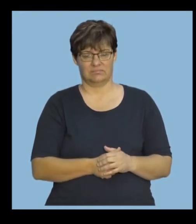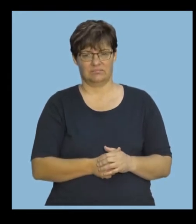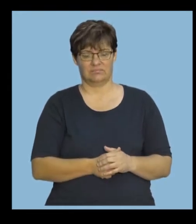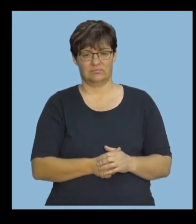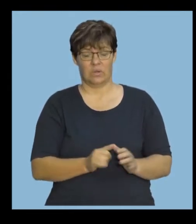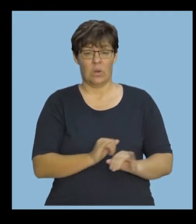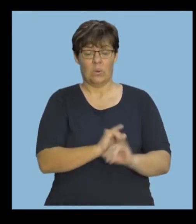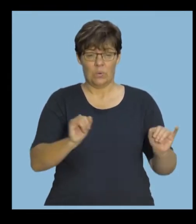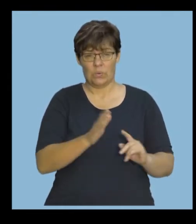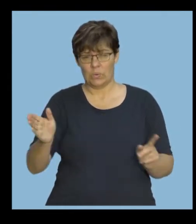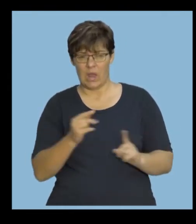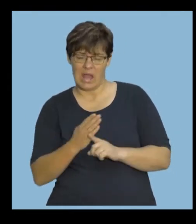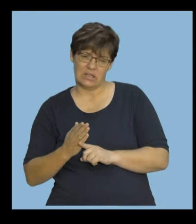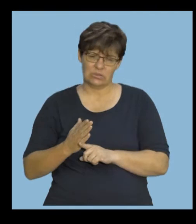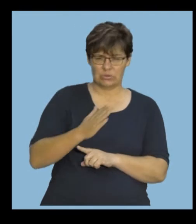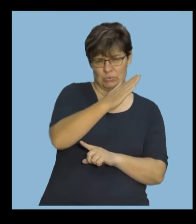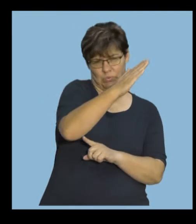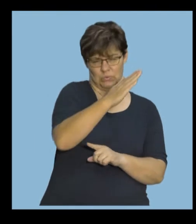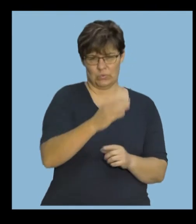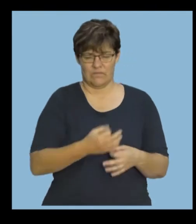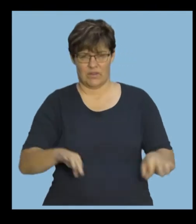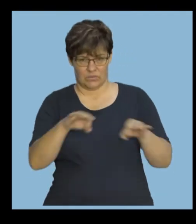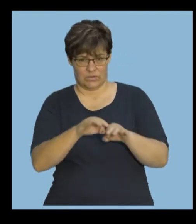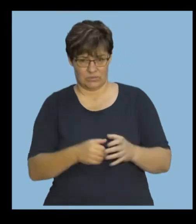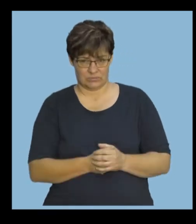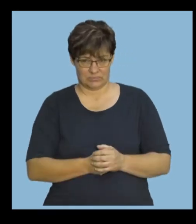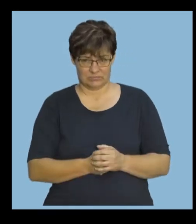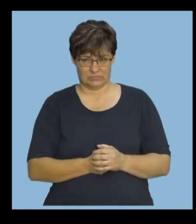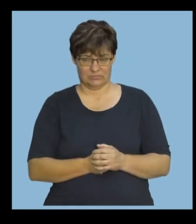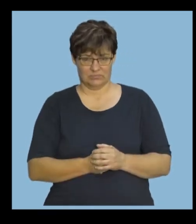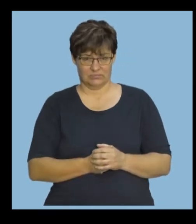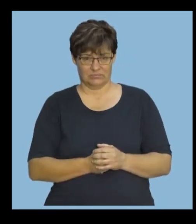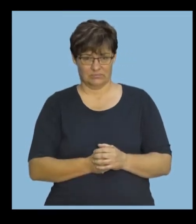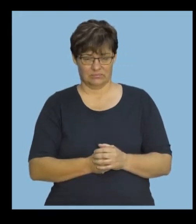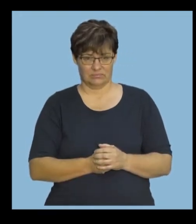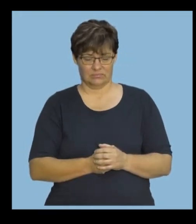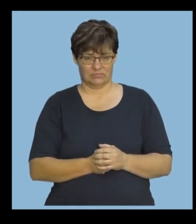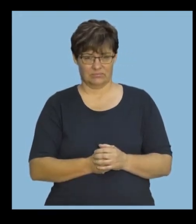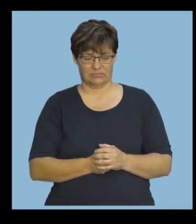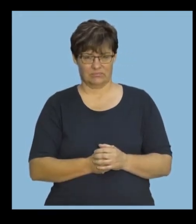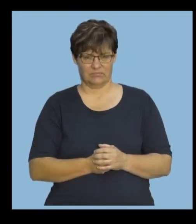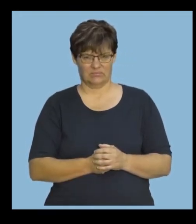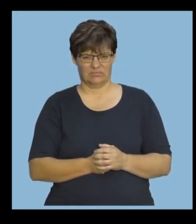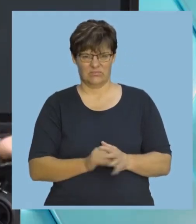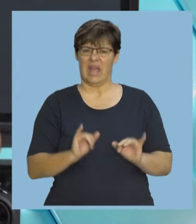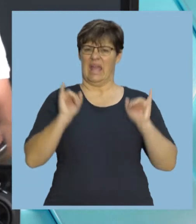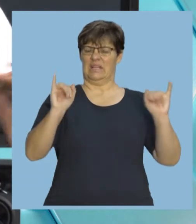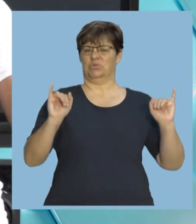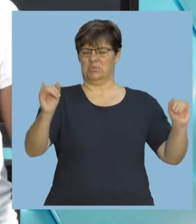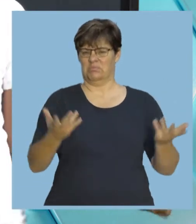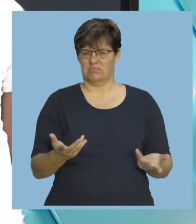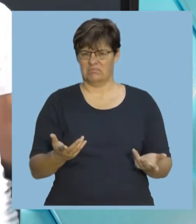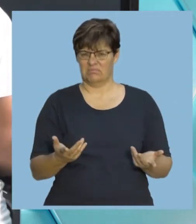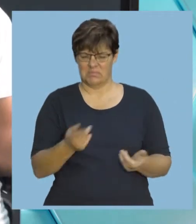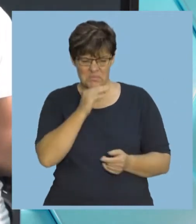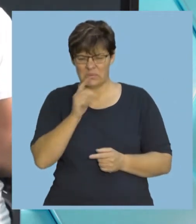So we have extreme and skewed. So we have extreme value and skewed. What is